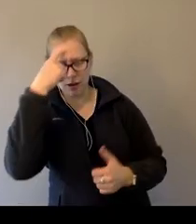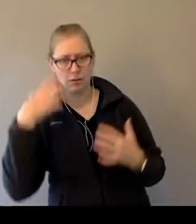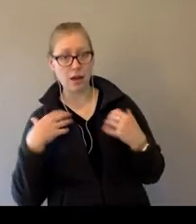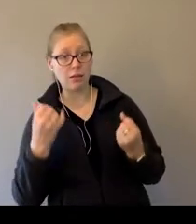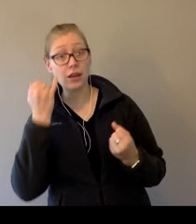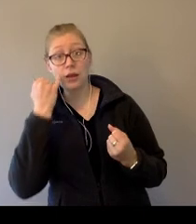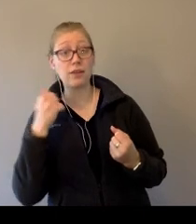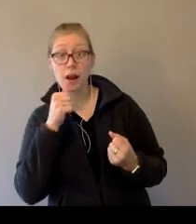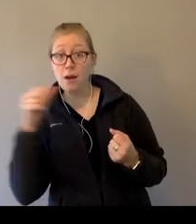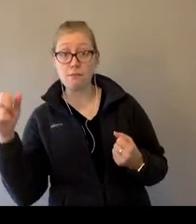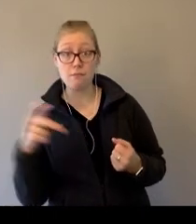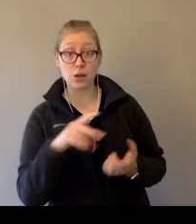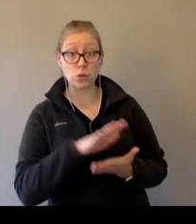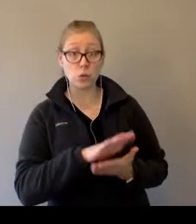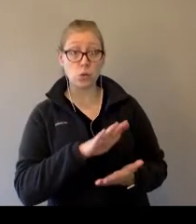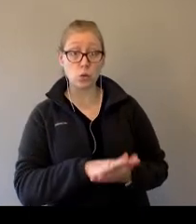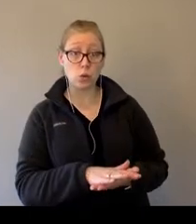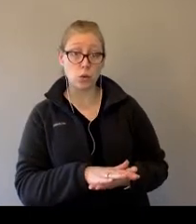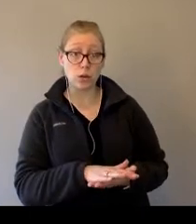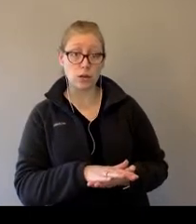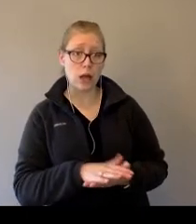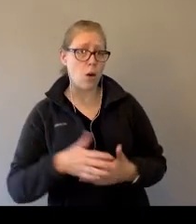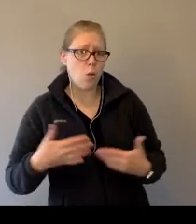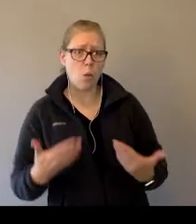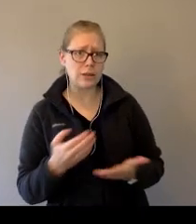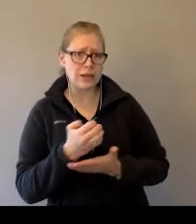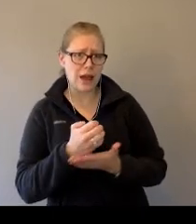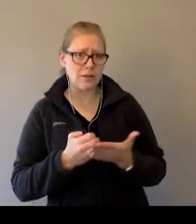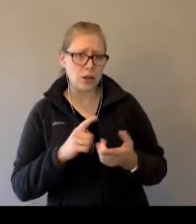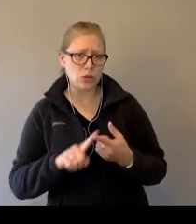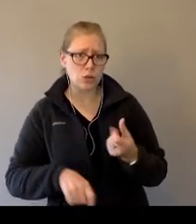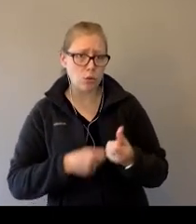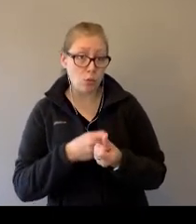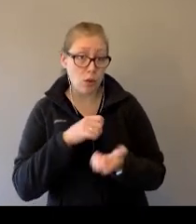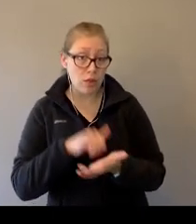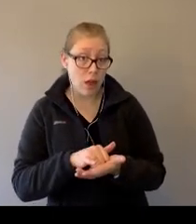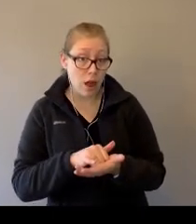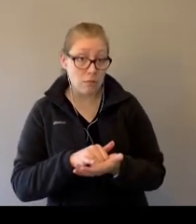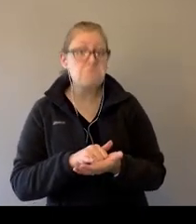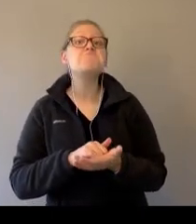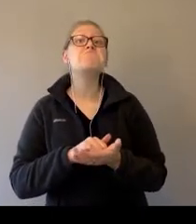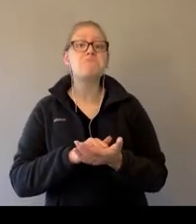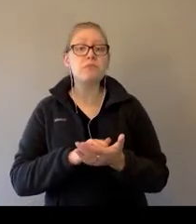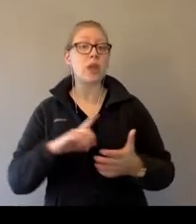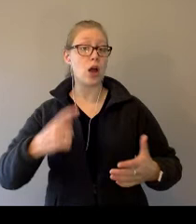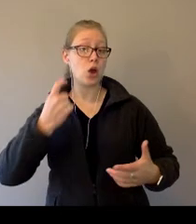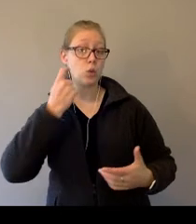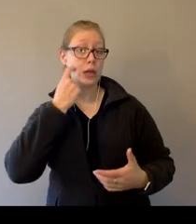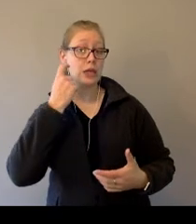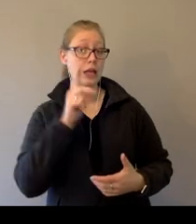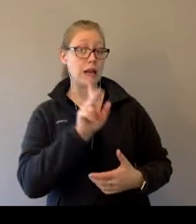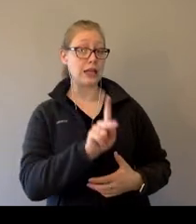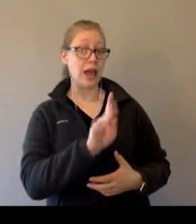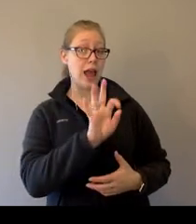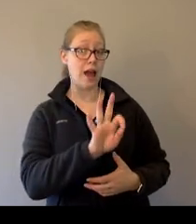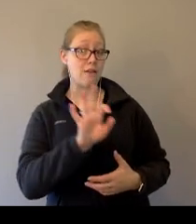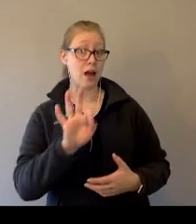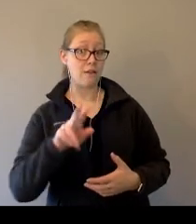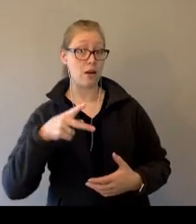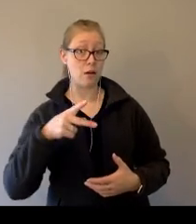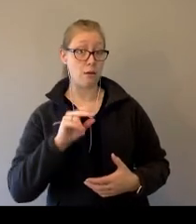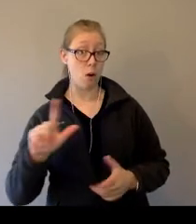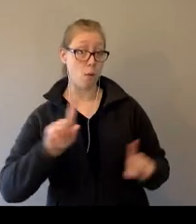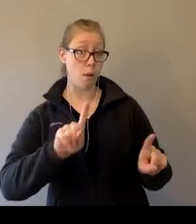health if we don't go back. What's a piece of evidence that supports this? Well, according to a recent KFF poll, nearly